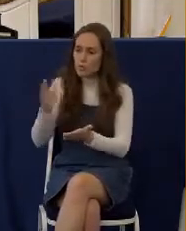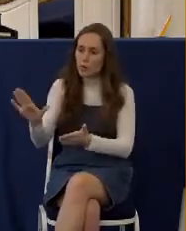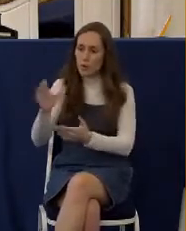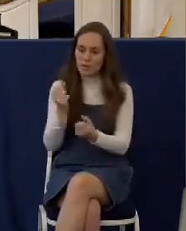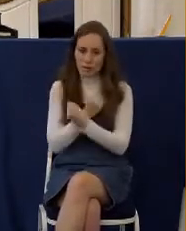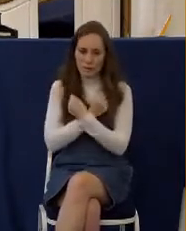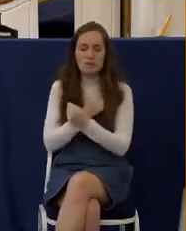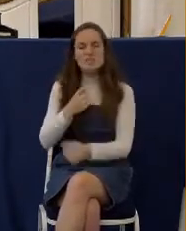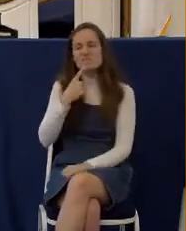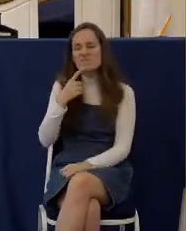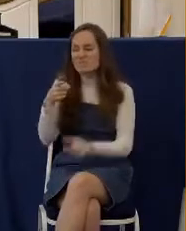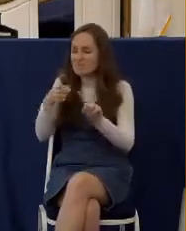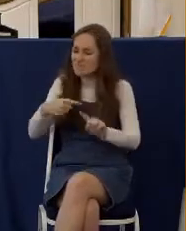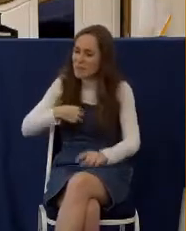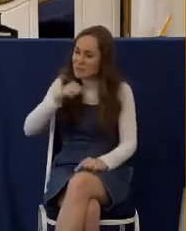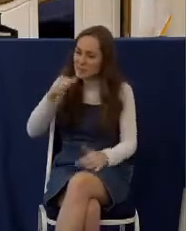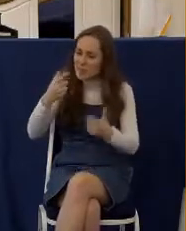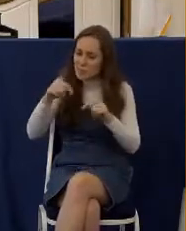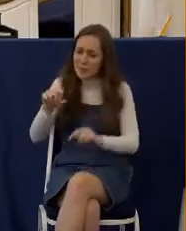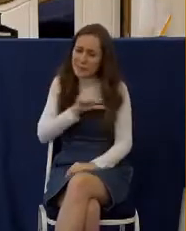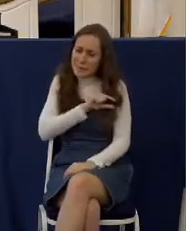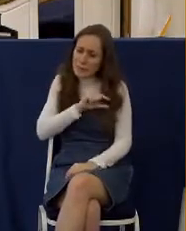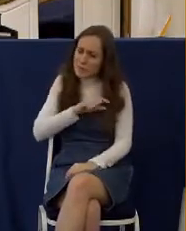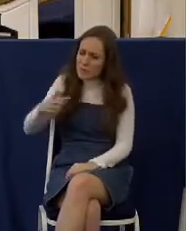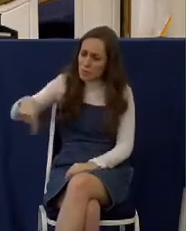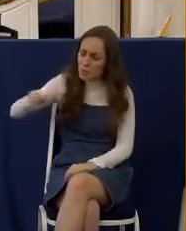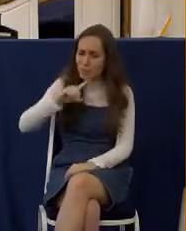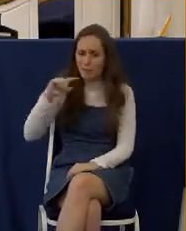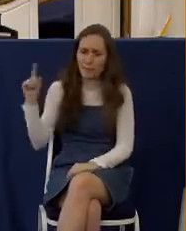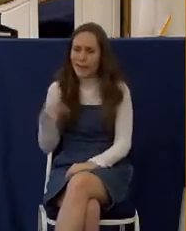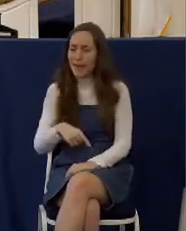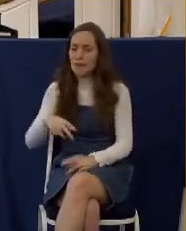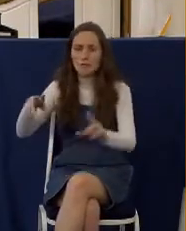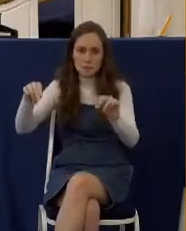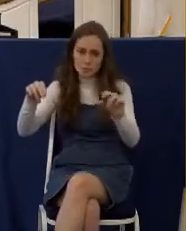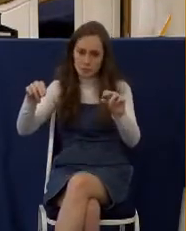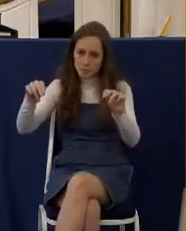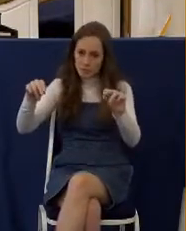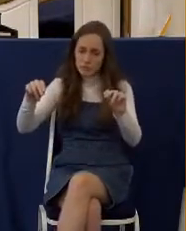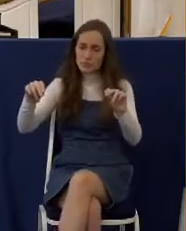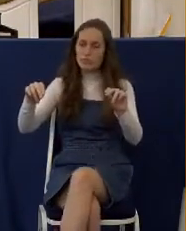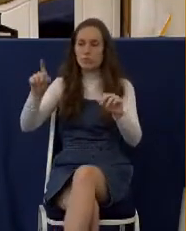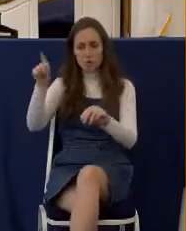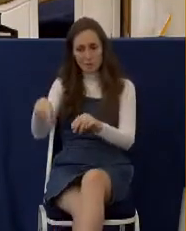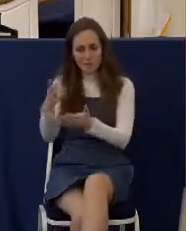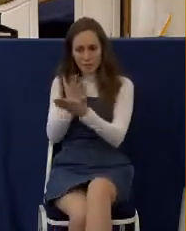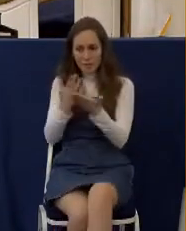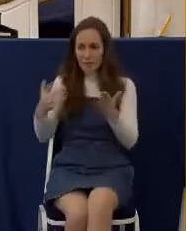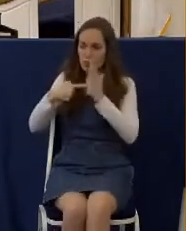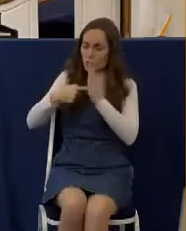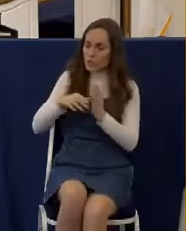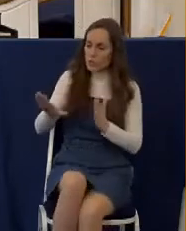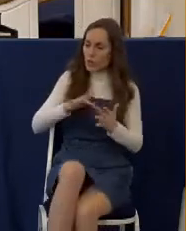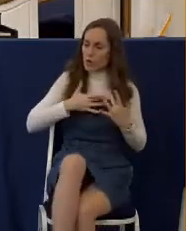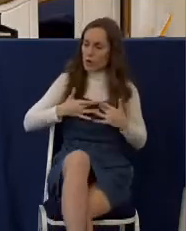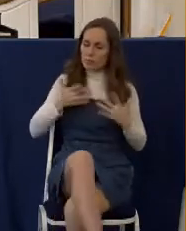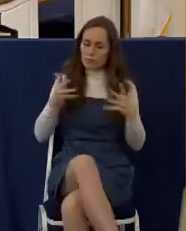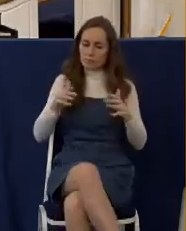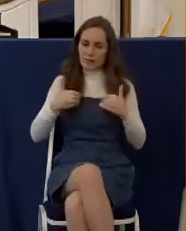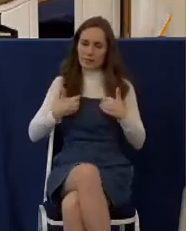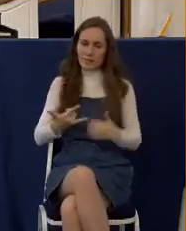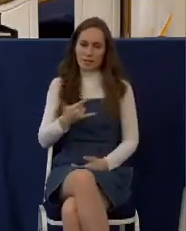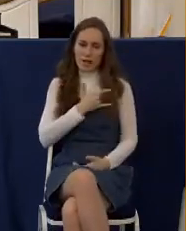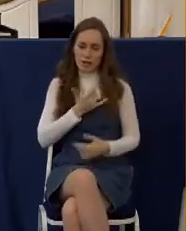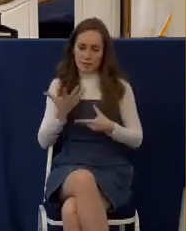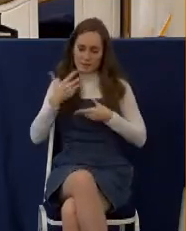trying to put a guilt trip on you. I'm not commanding you to do this. This should be something that shows your heart of love. This